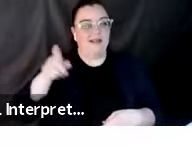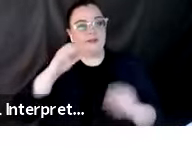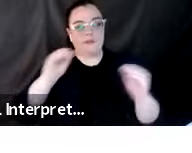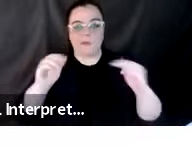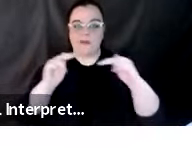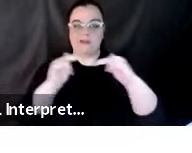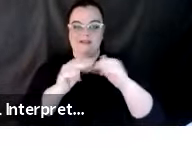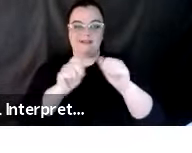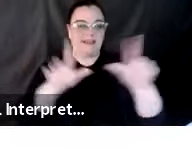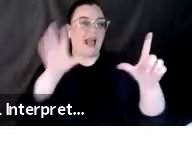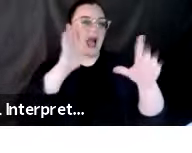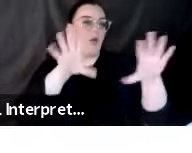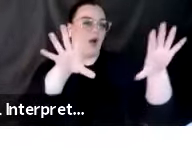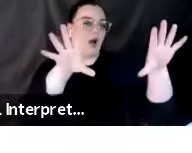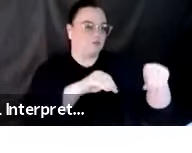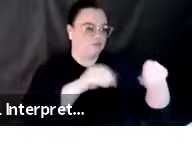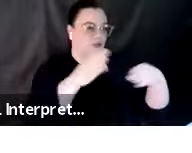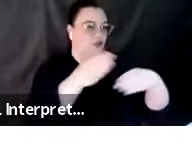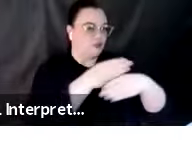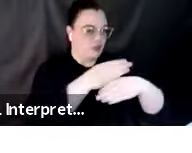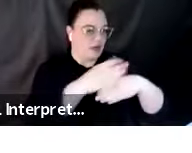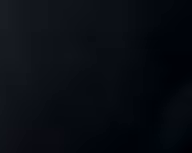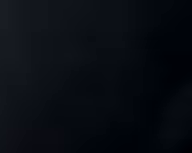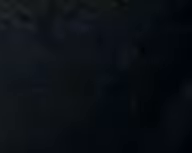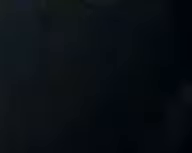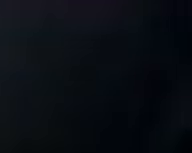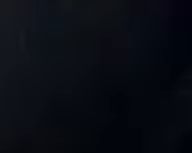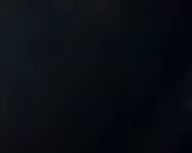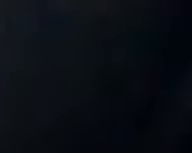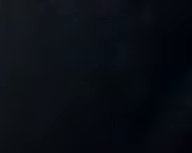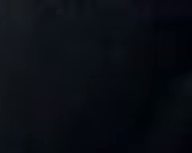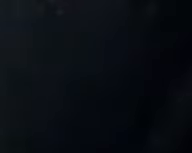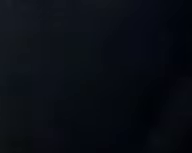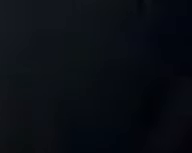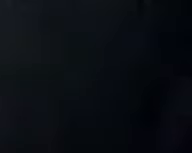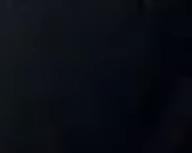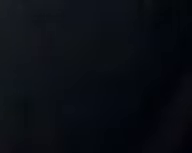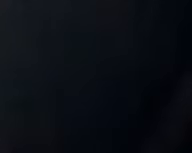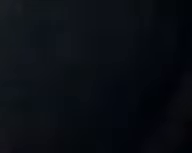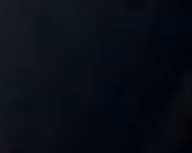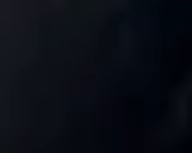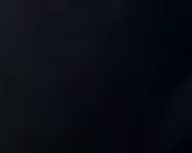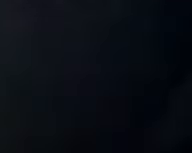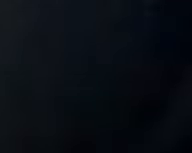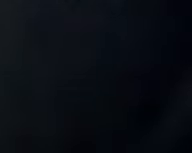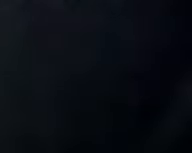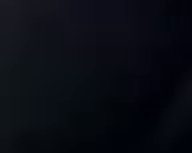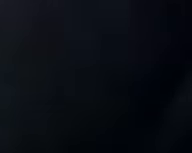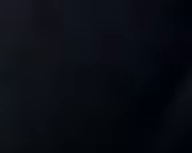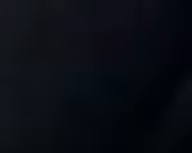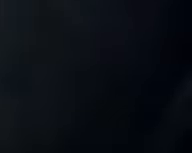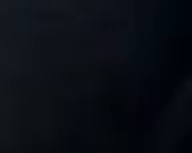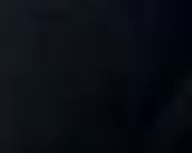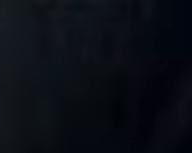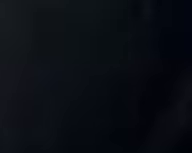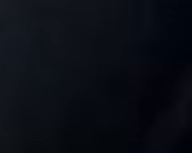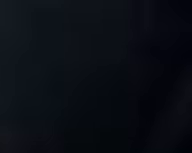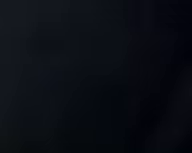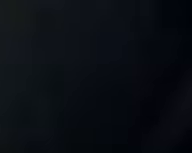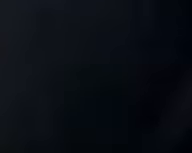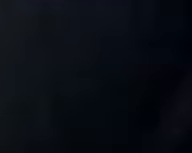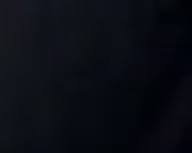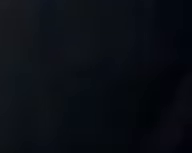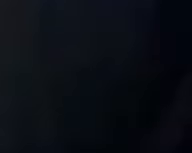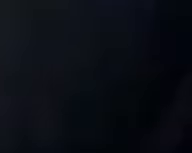I'm actually going to stop, um, sharing the screen and that should hopefully allow you to be